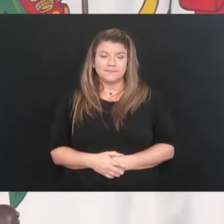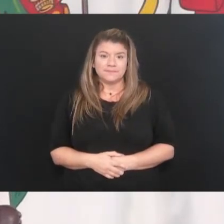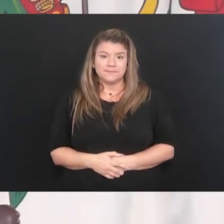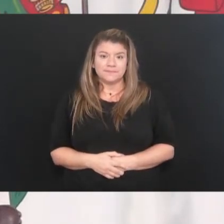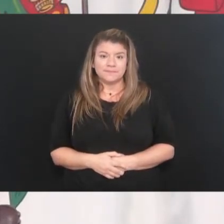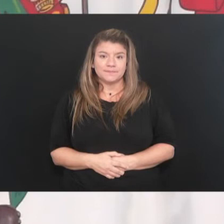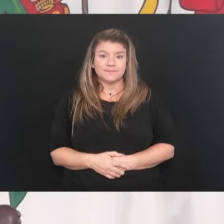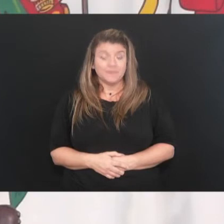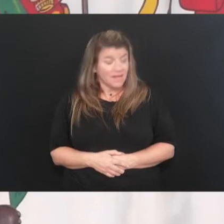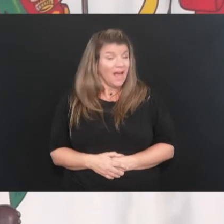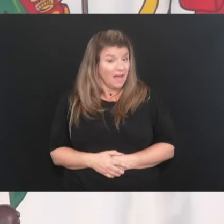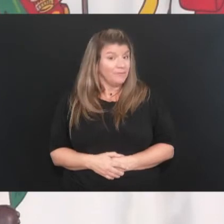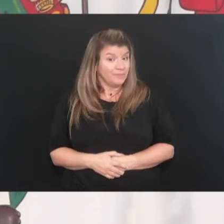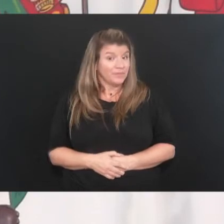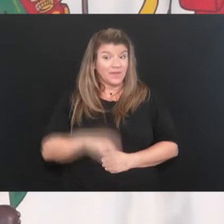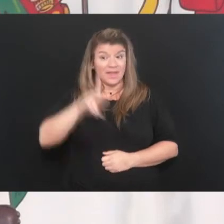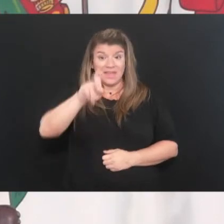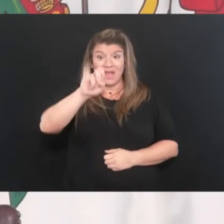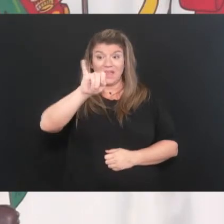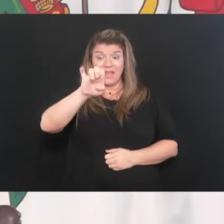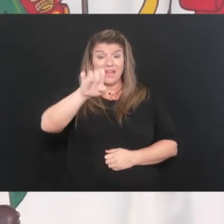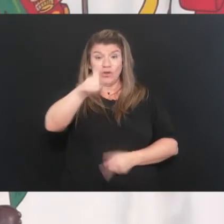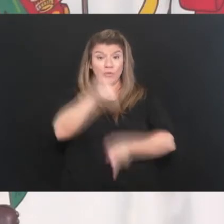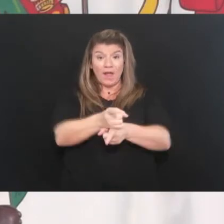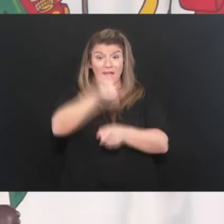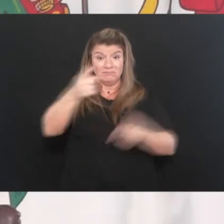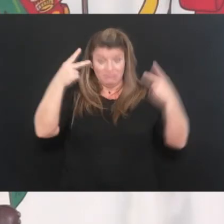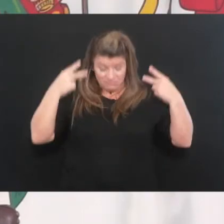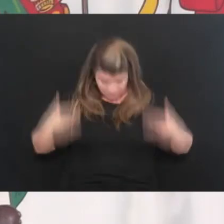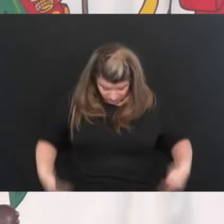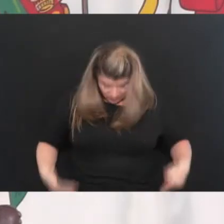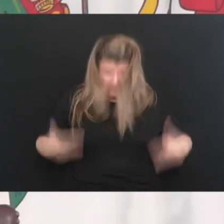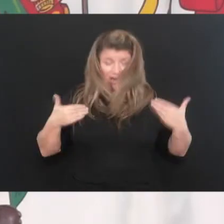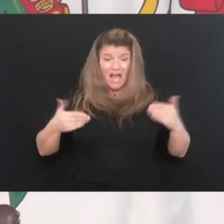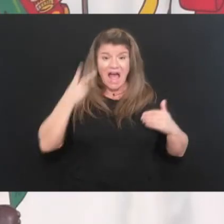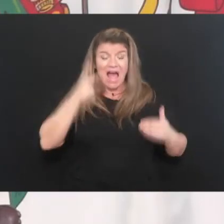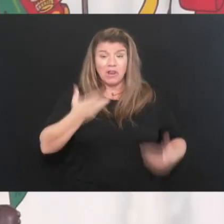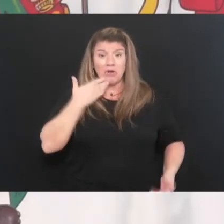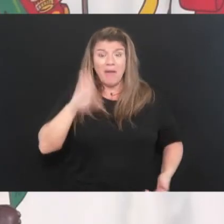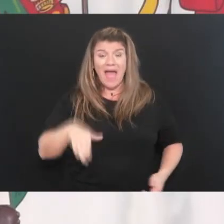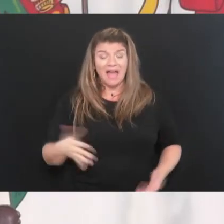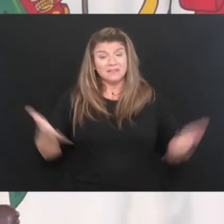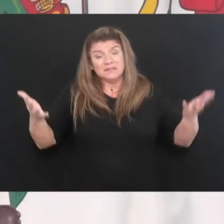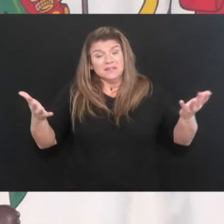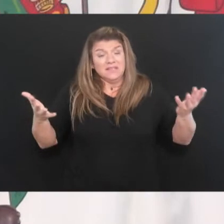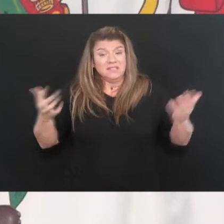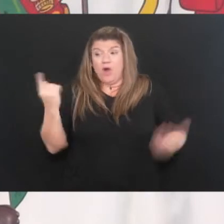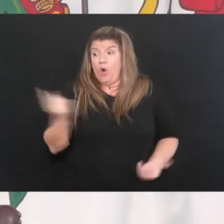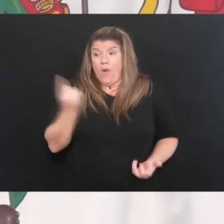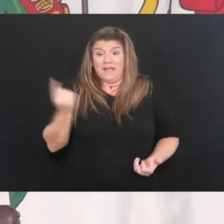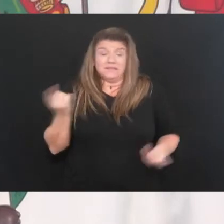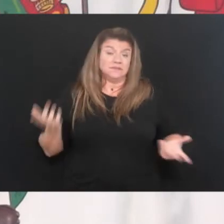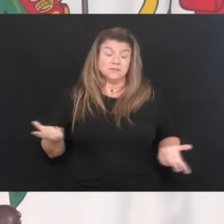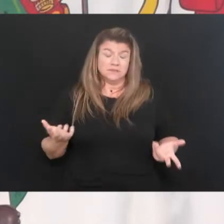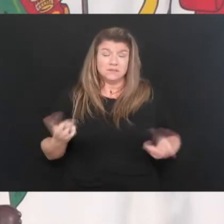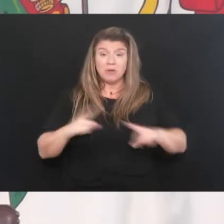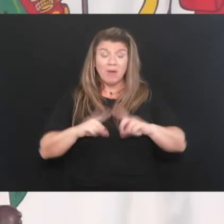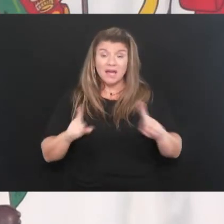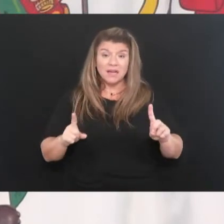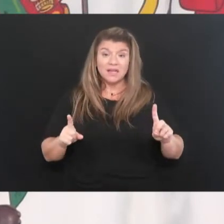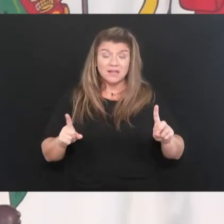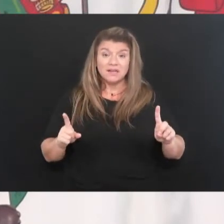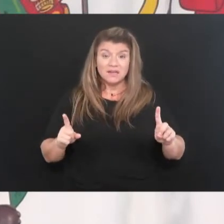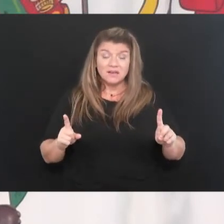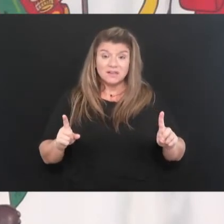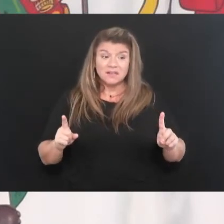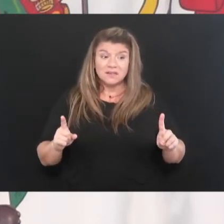Yeah, Kenny, I look bad probably. And that's probably the way it's always been. But I